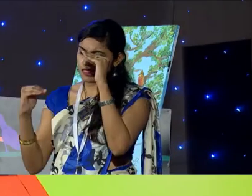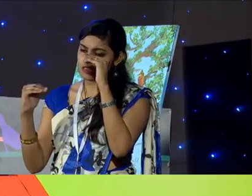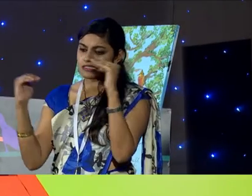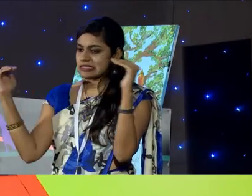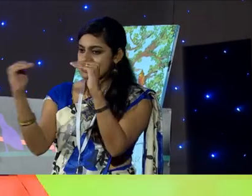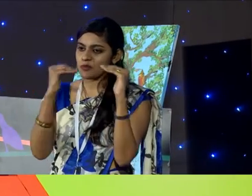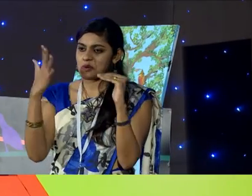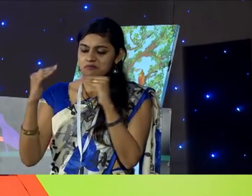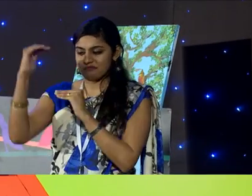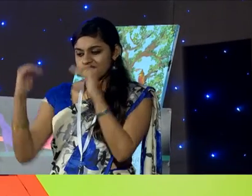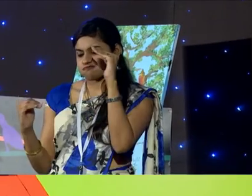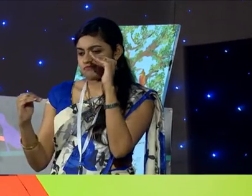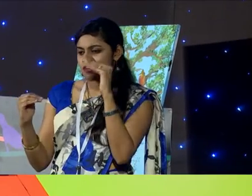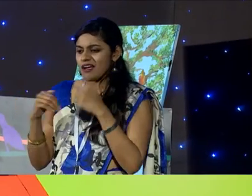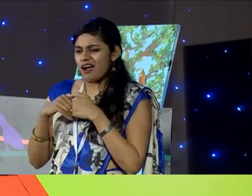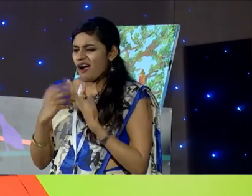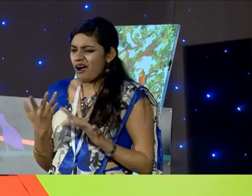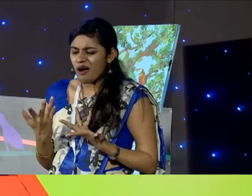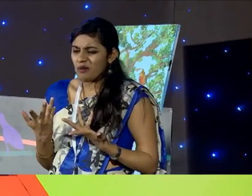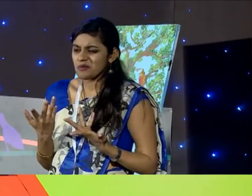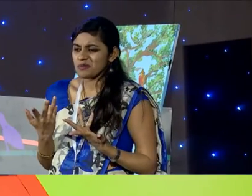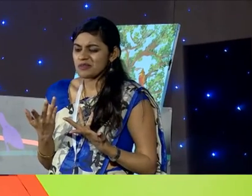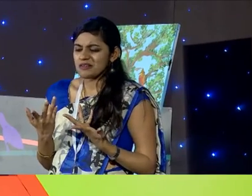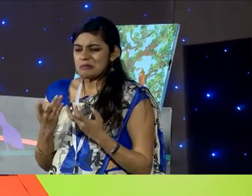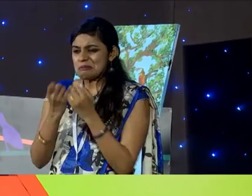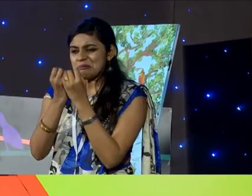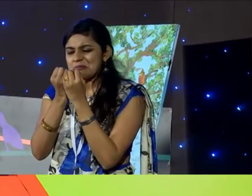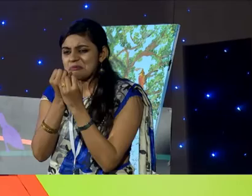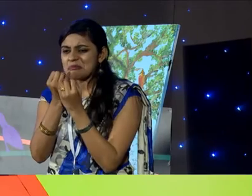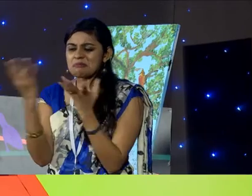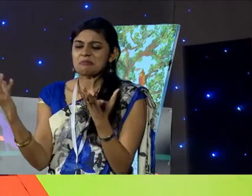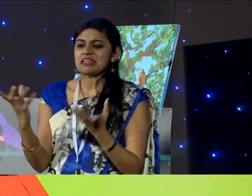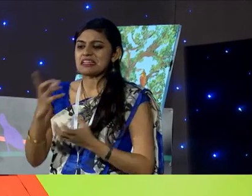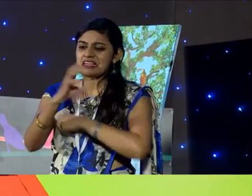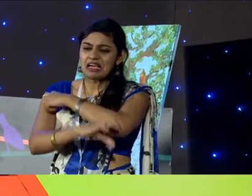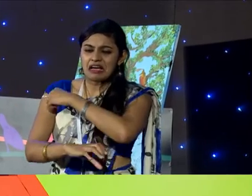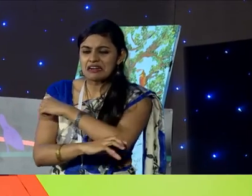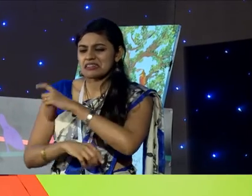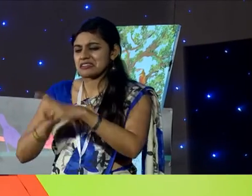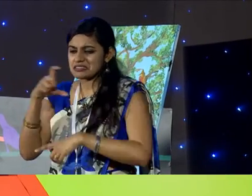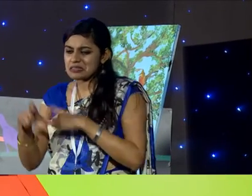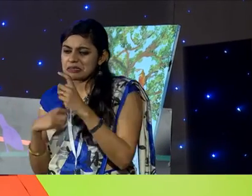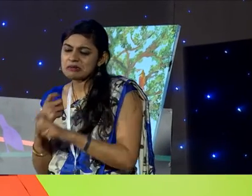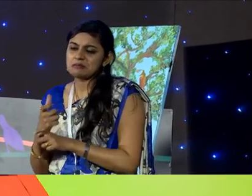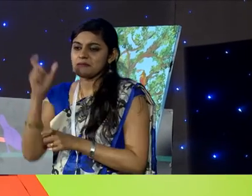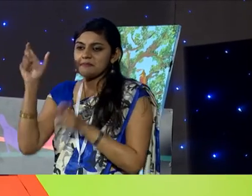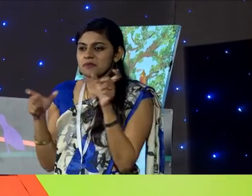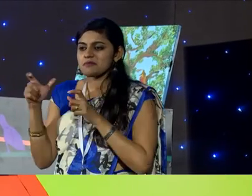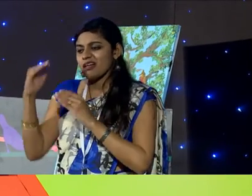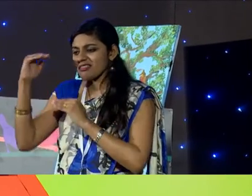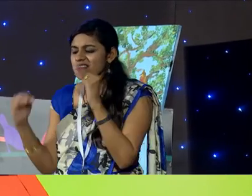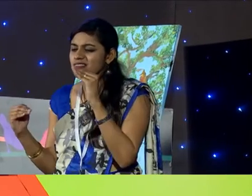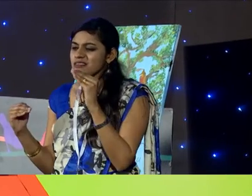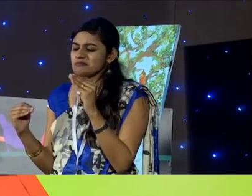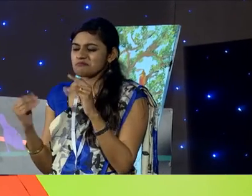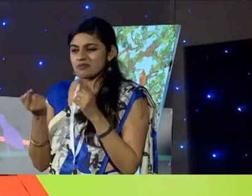or to capital, has affected the life and fate of countries, of companies, and of individuals.